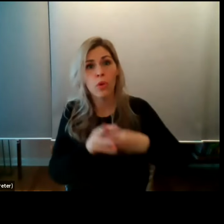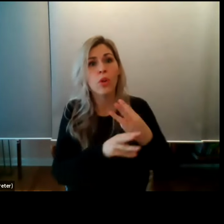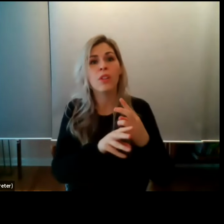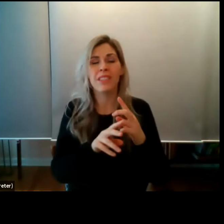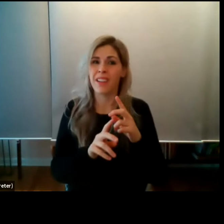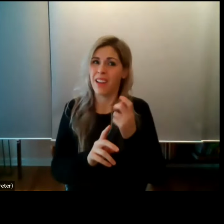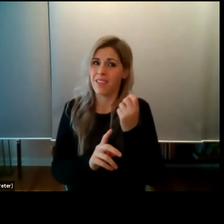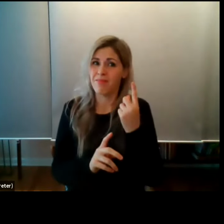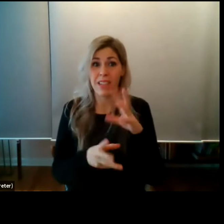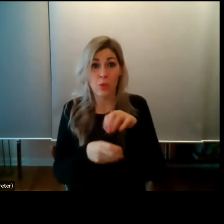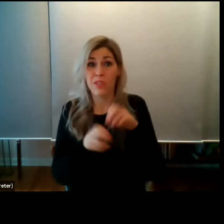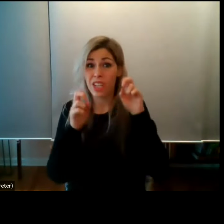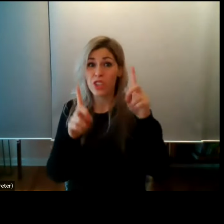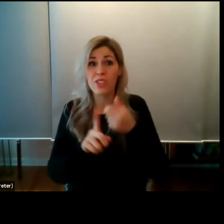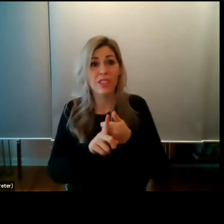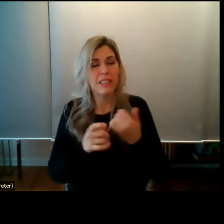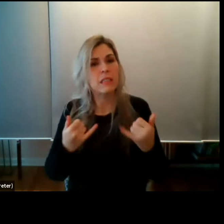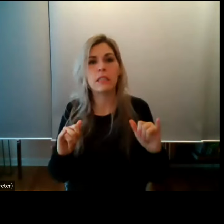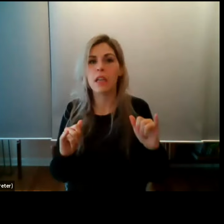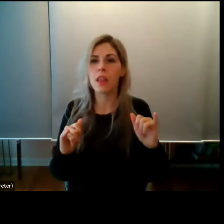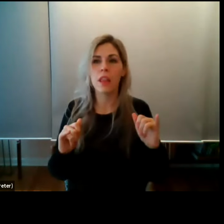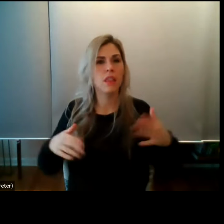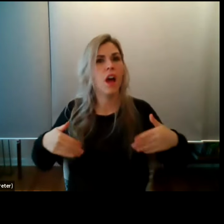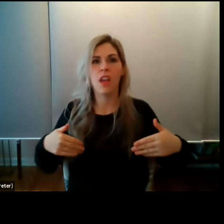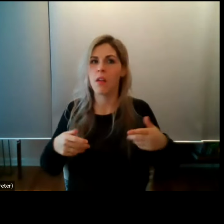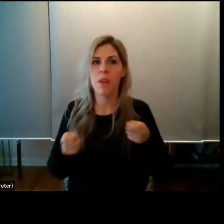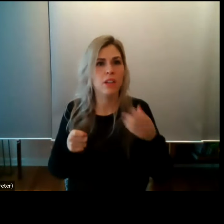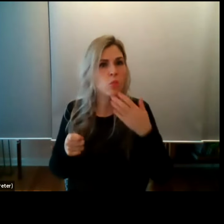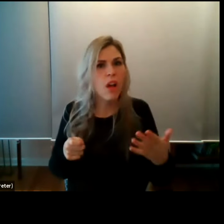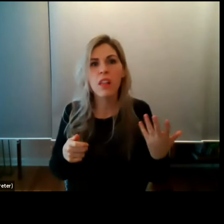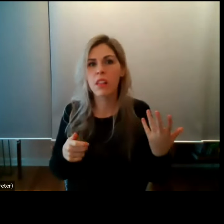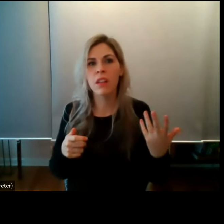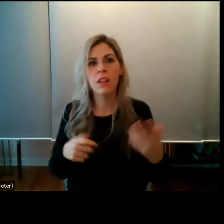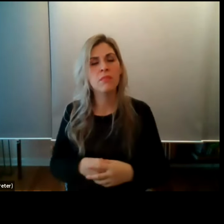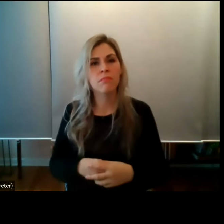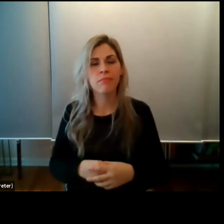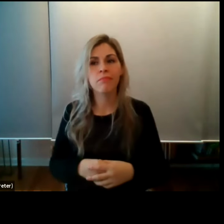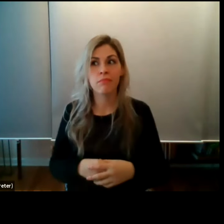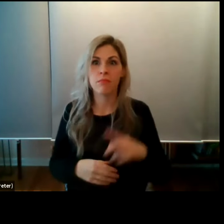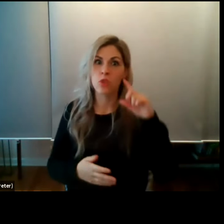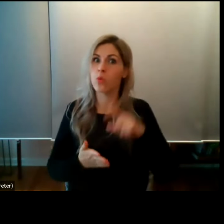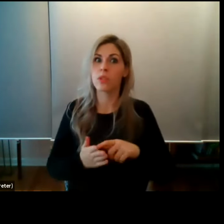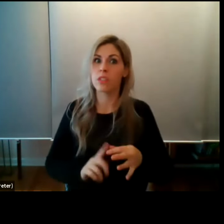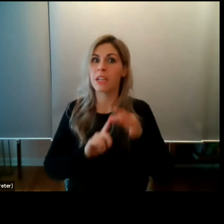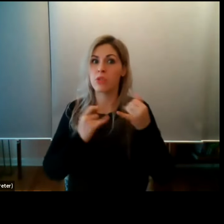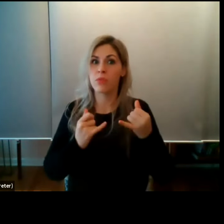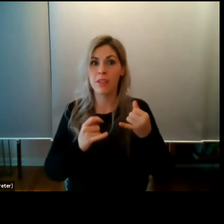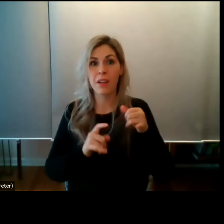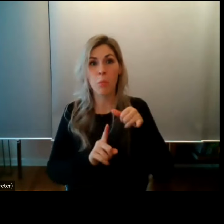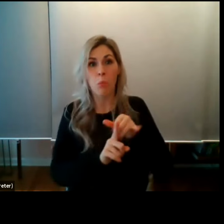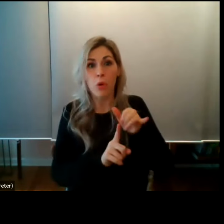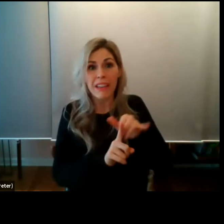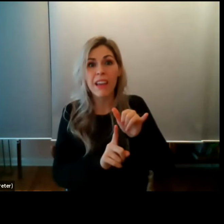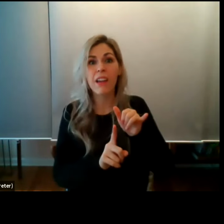not sufficiently well managed, especially when we see how bullying